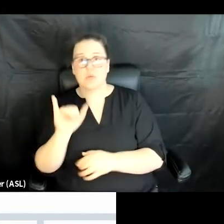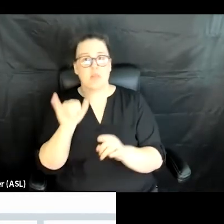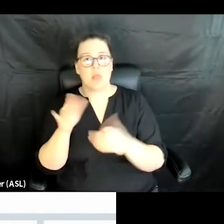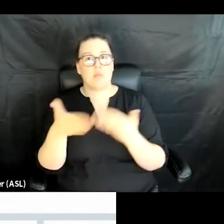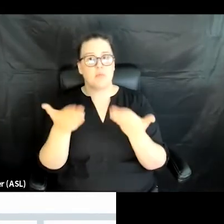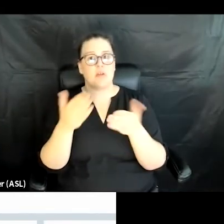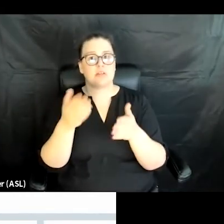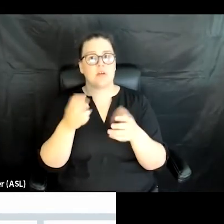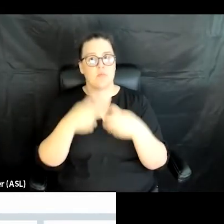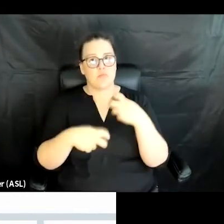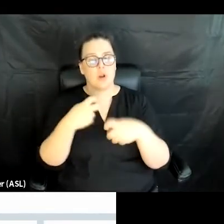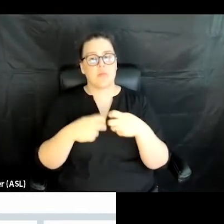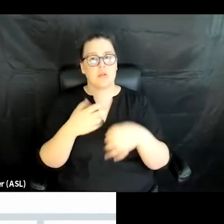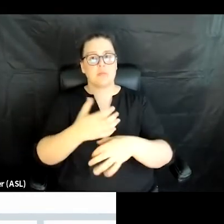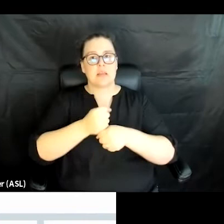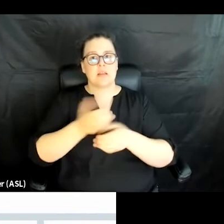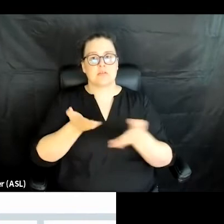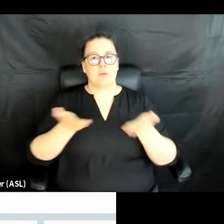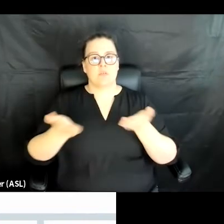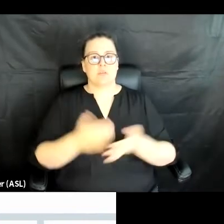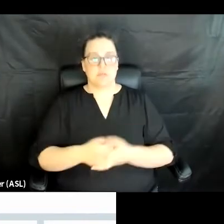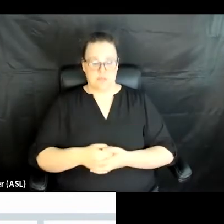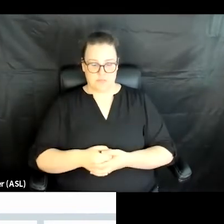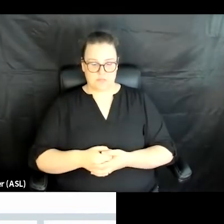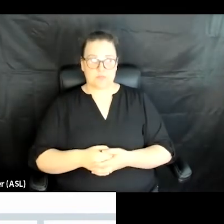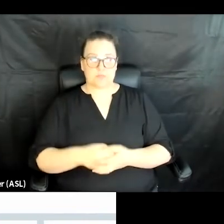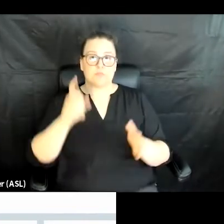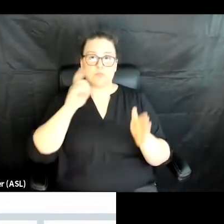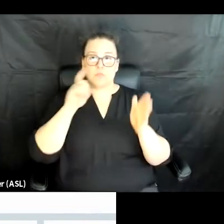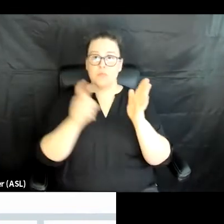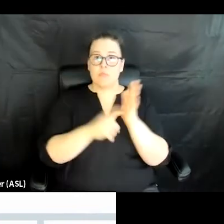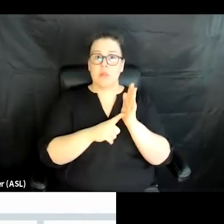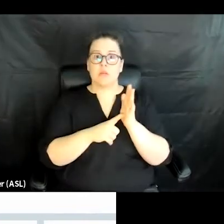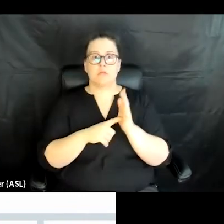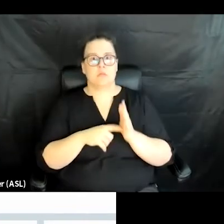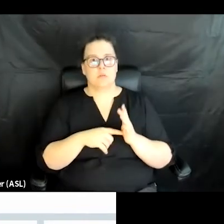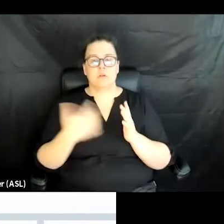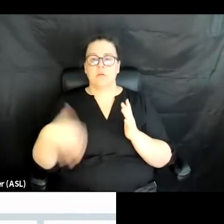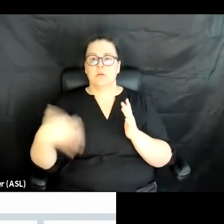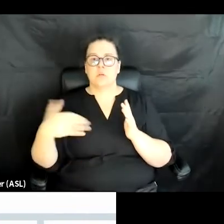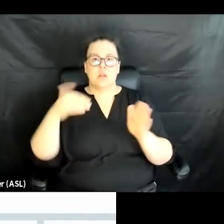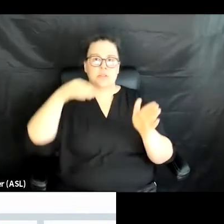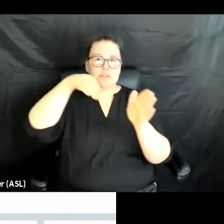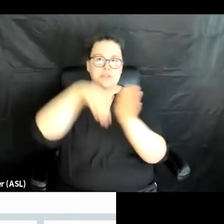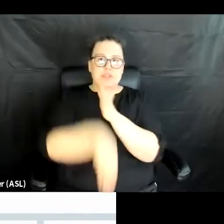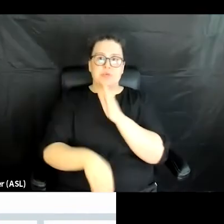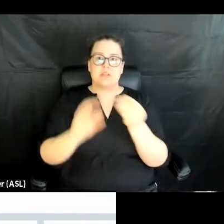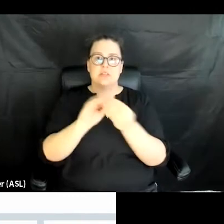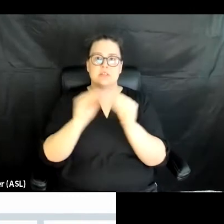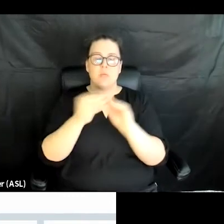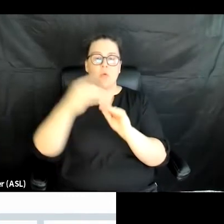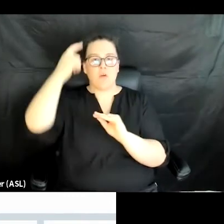person trying to get the services. Also, we have to recognize that there is definitely a decreased number of mental